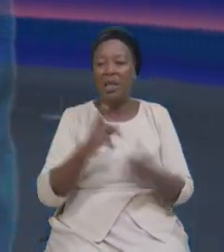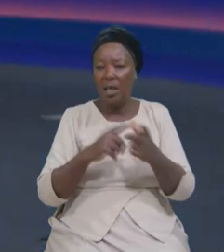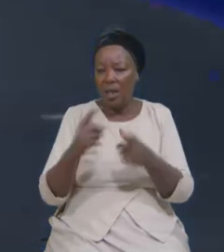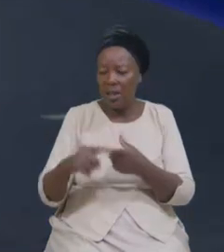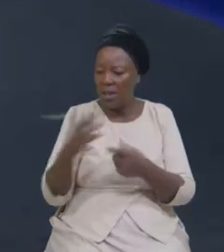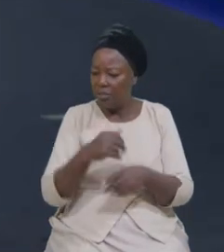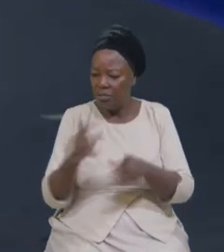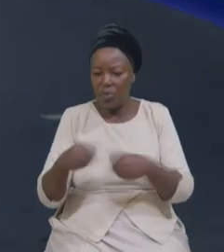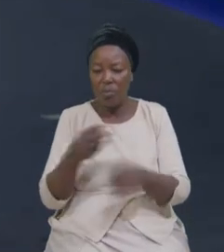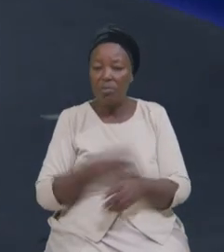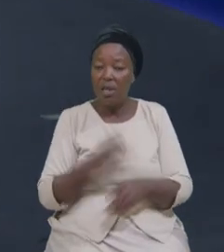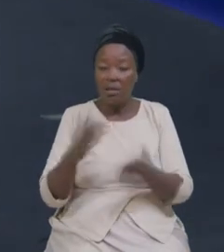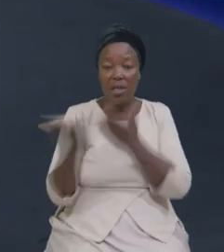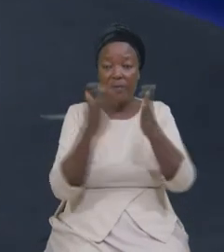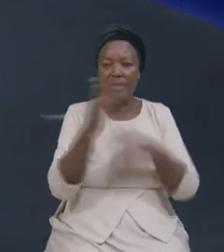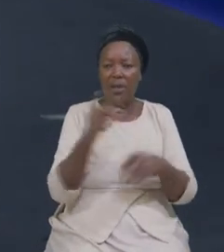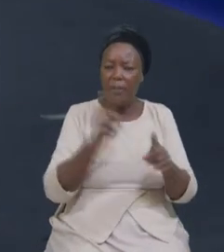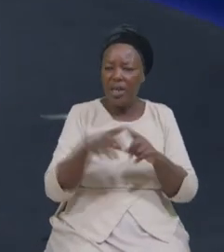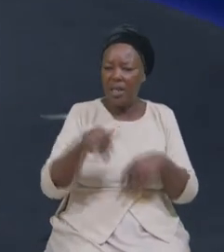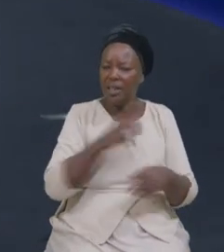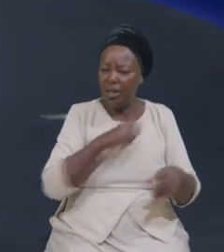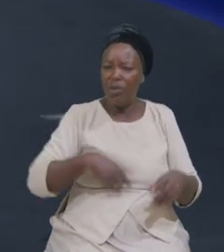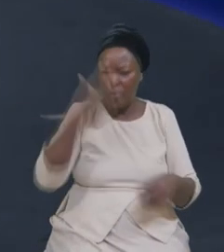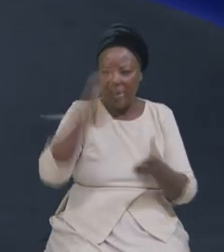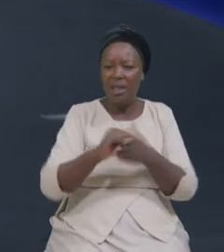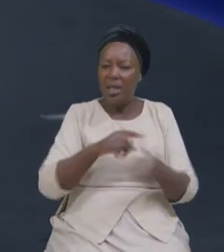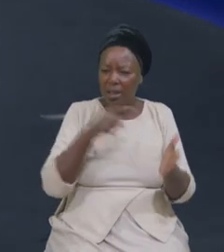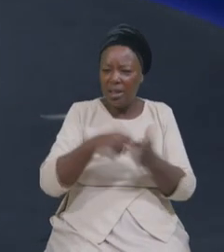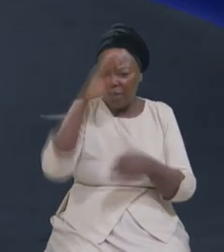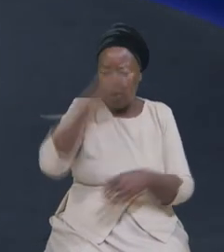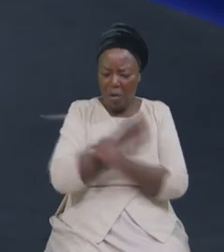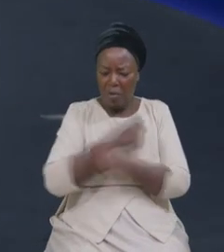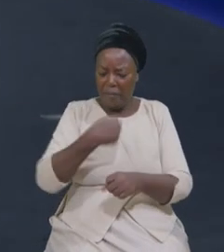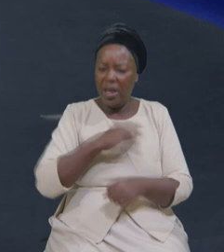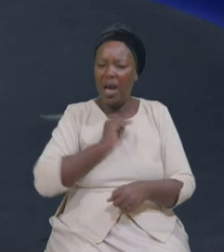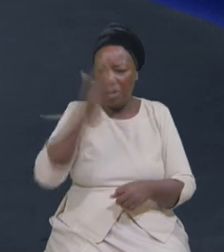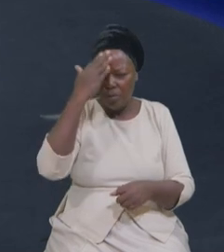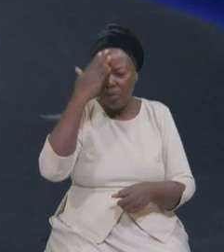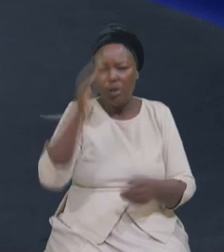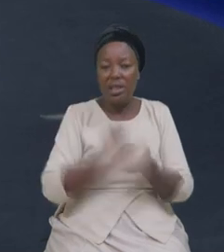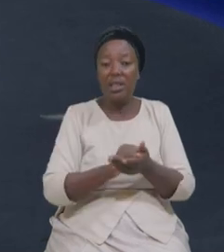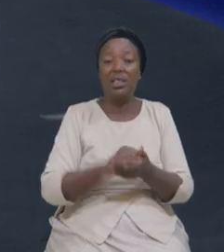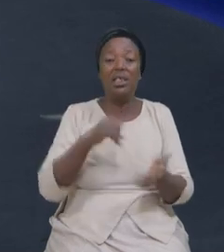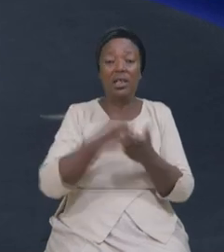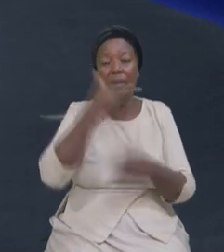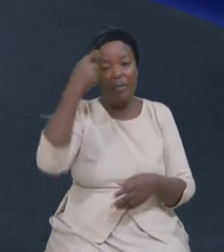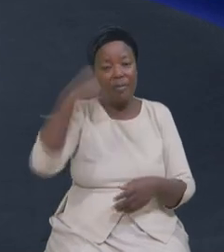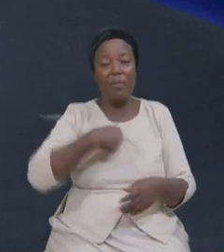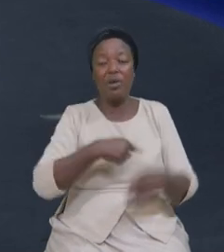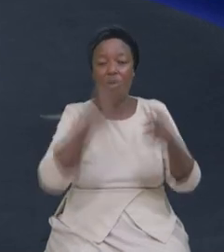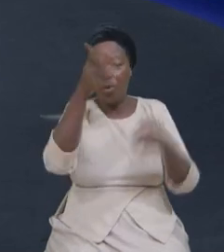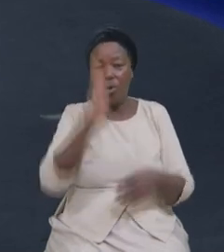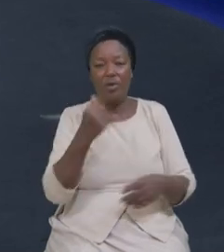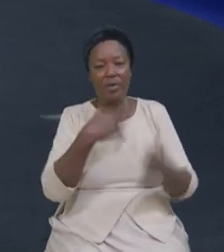for the next year, or for decades, or for centuries, he said, a virgin shall conceive and